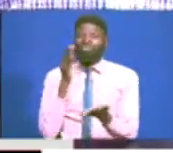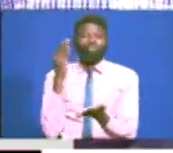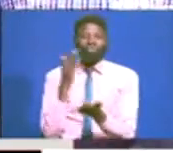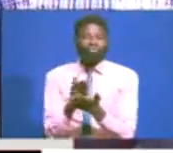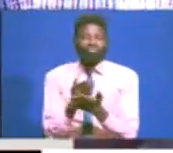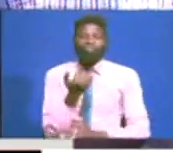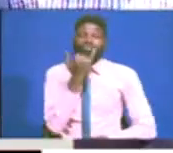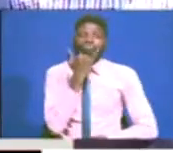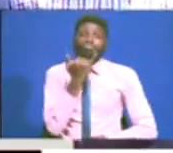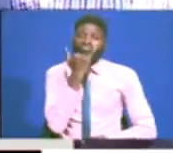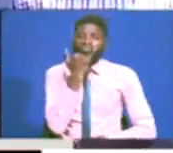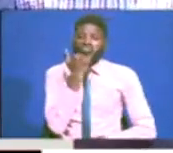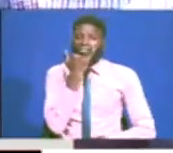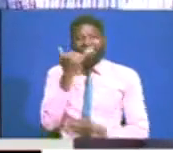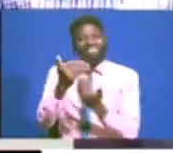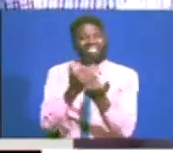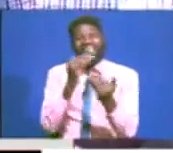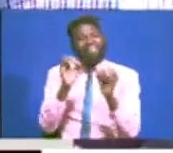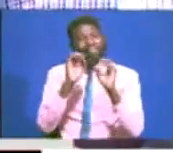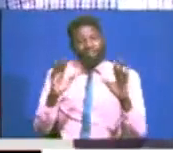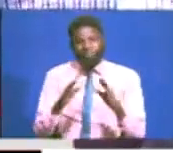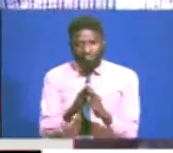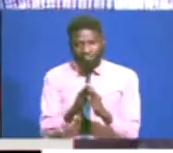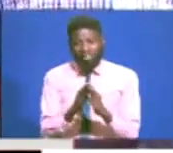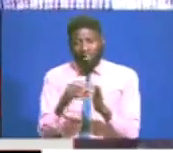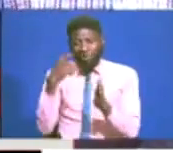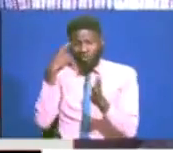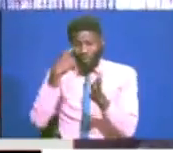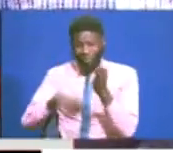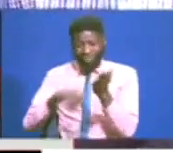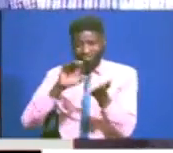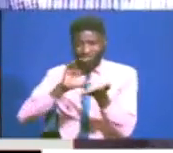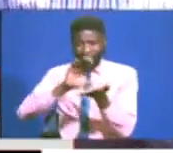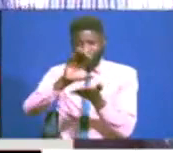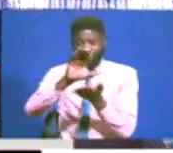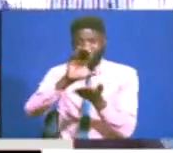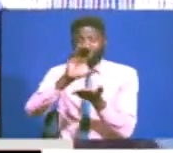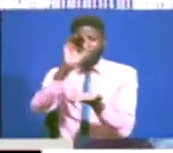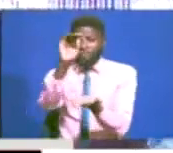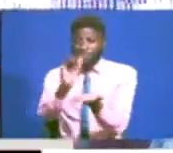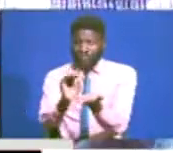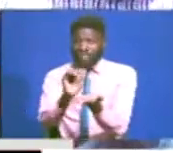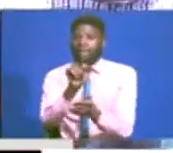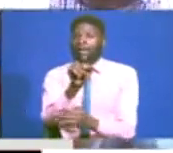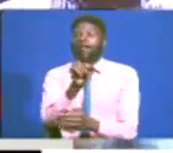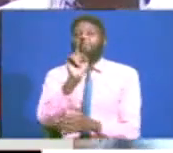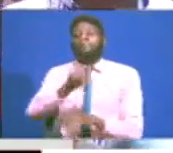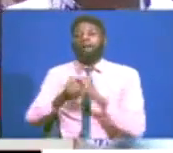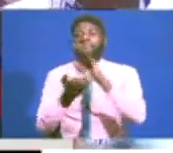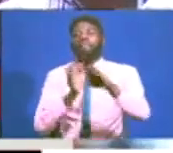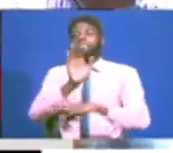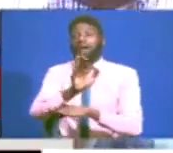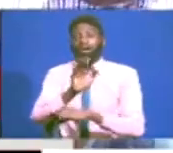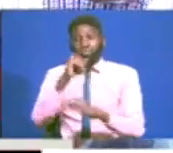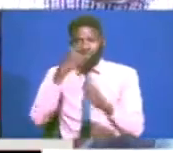Consequently, the subsidies must be restored, the cost of basic commodities and taxes must come